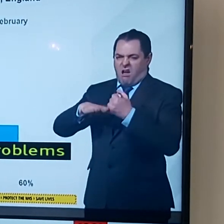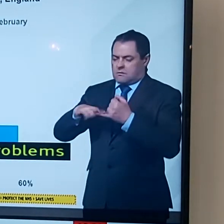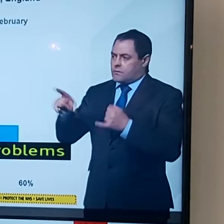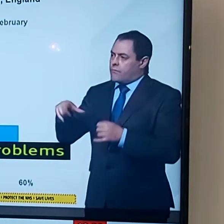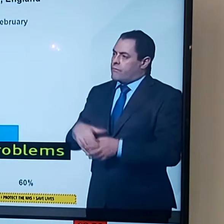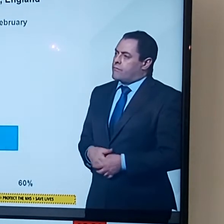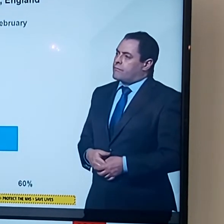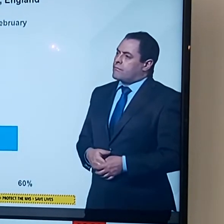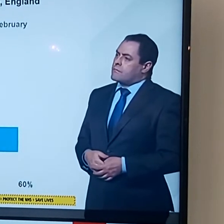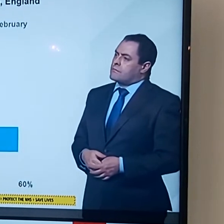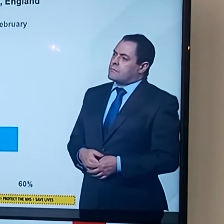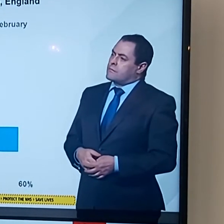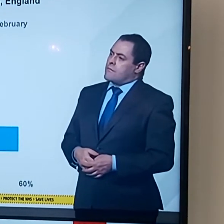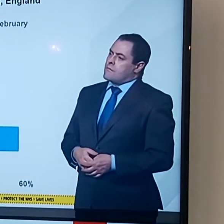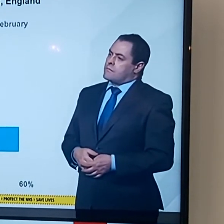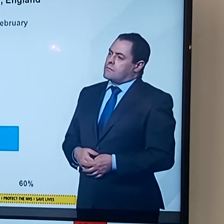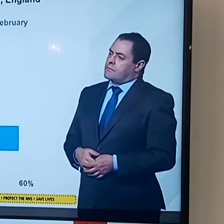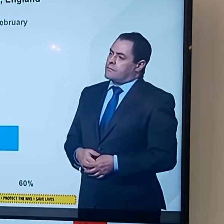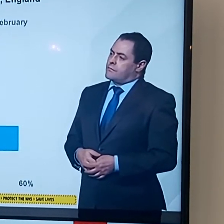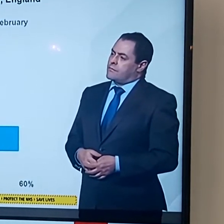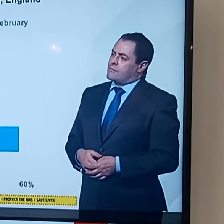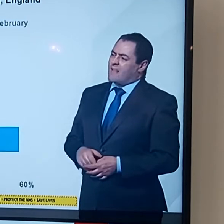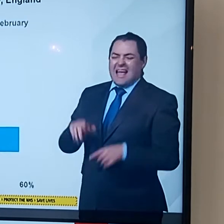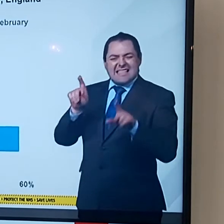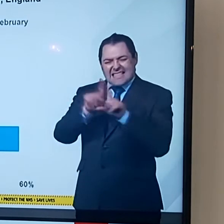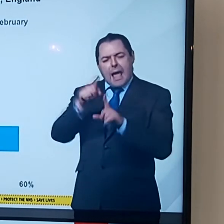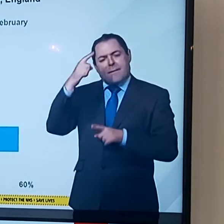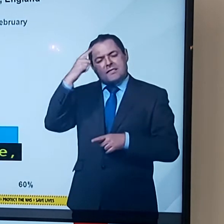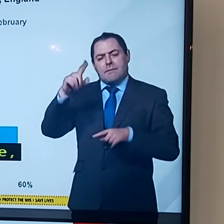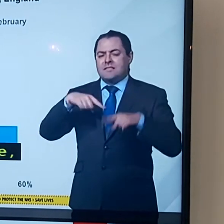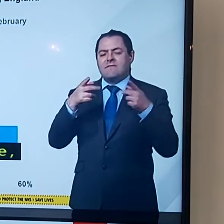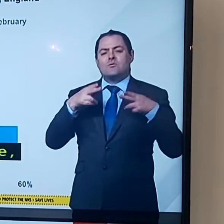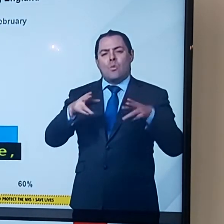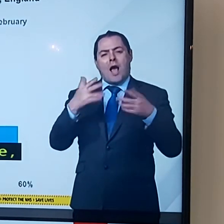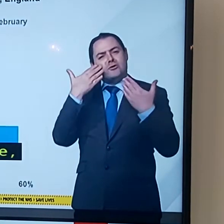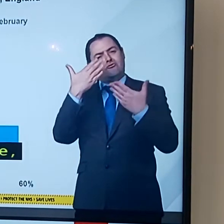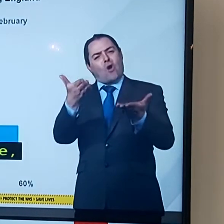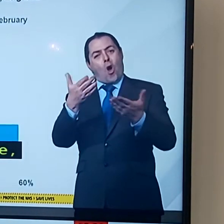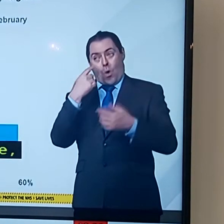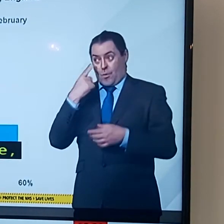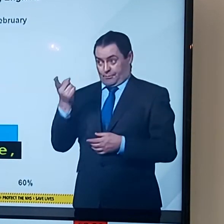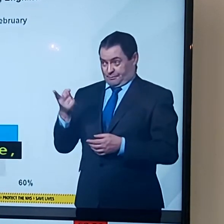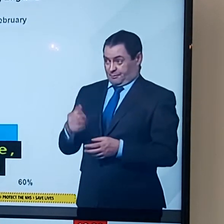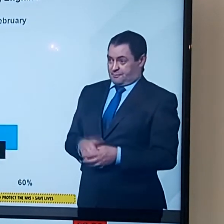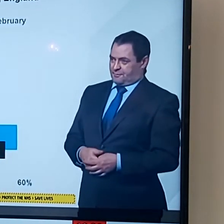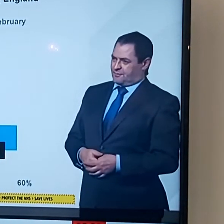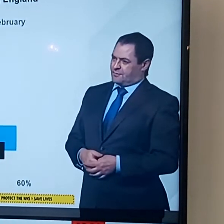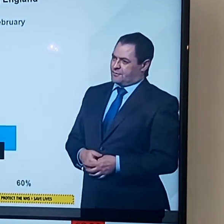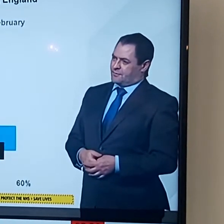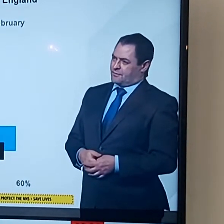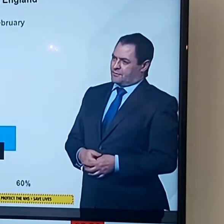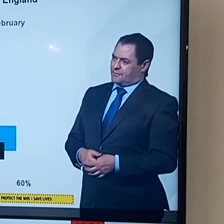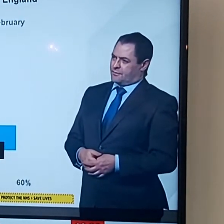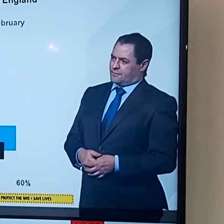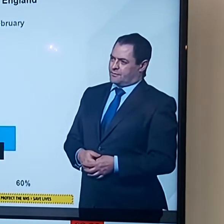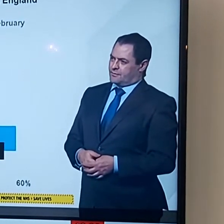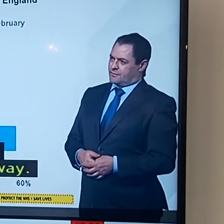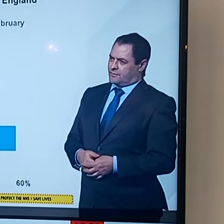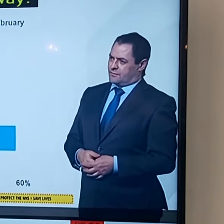just to make that point in a different way. And these are data looking at the proportion of people admitted to hospital